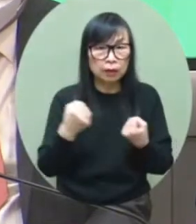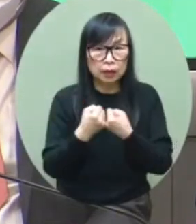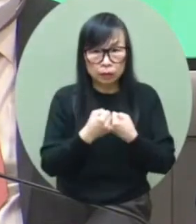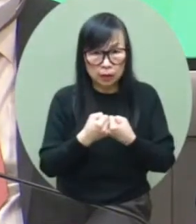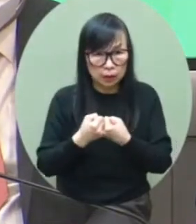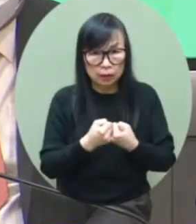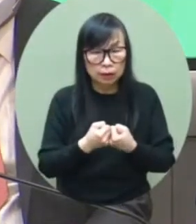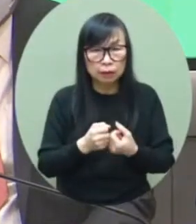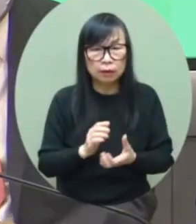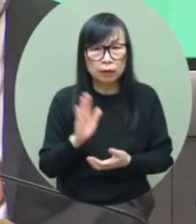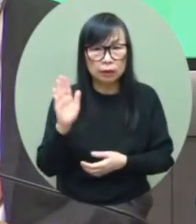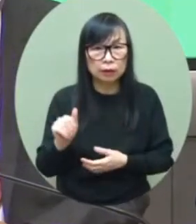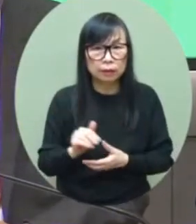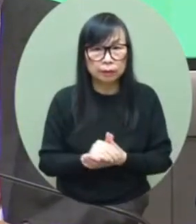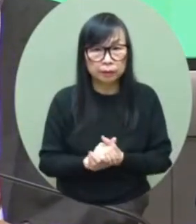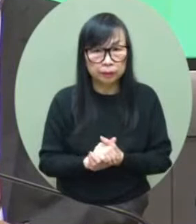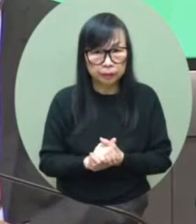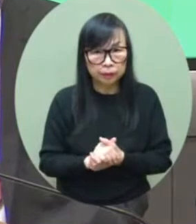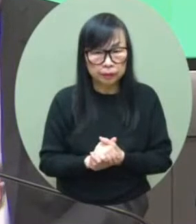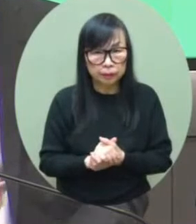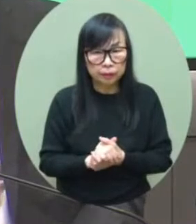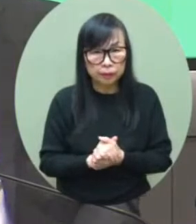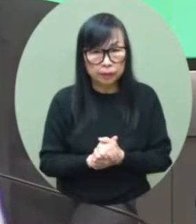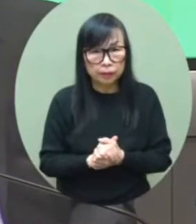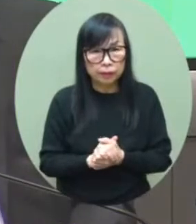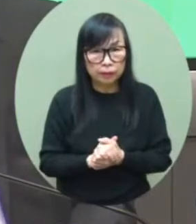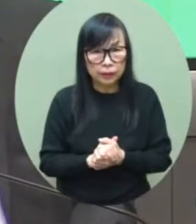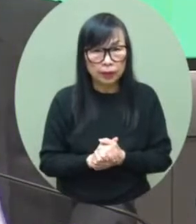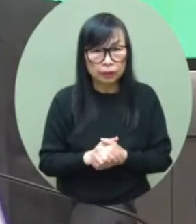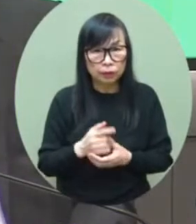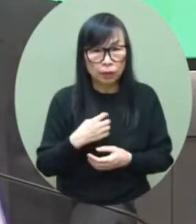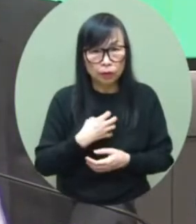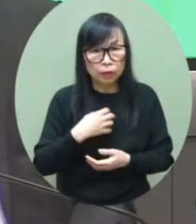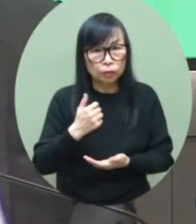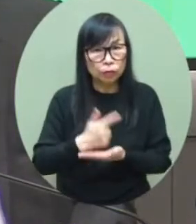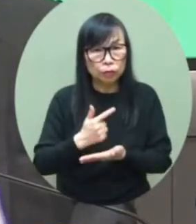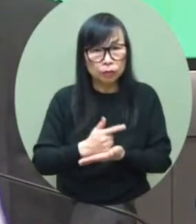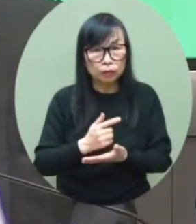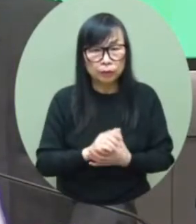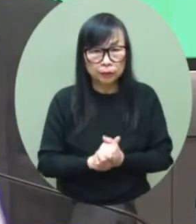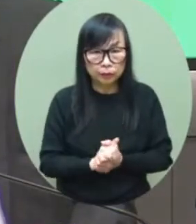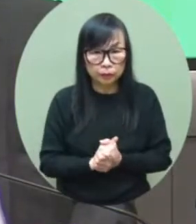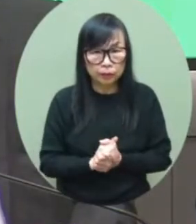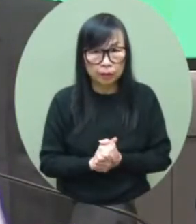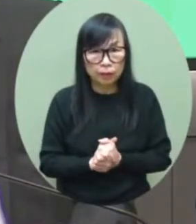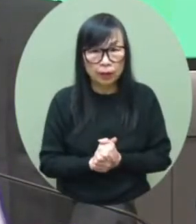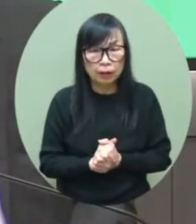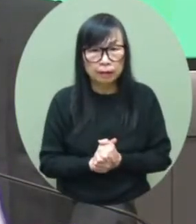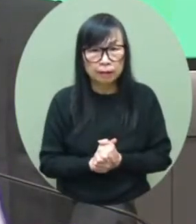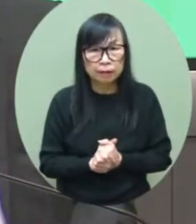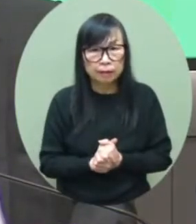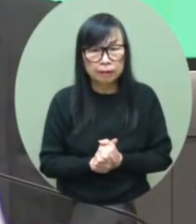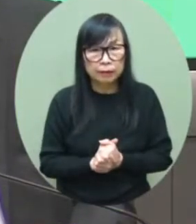And I'm very much confident that we will be able to face future challenges too, adopting the same approach.